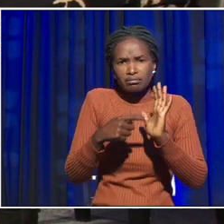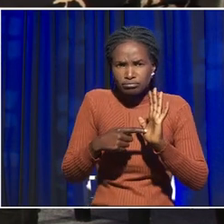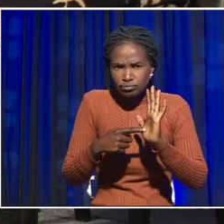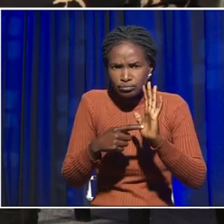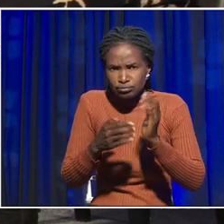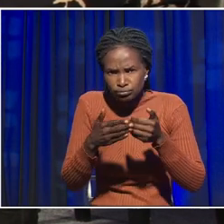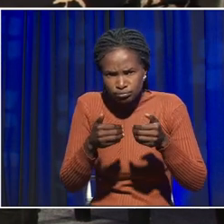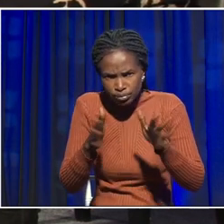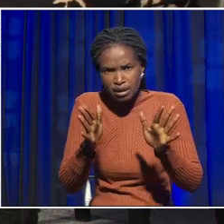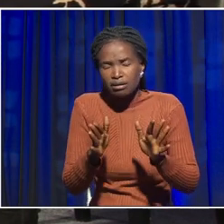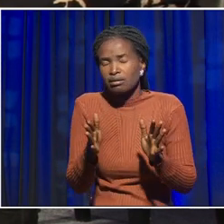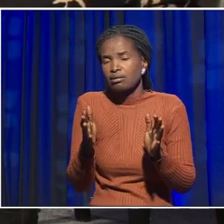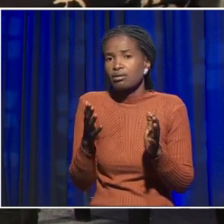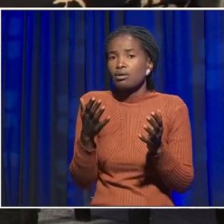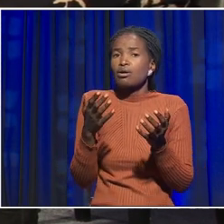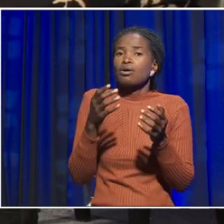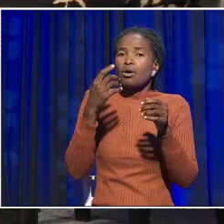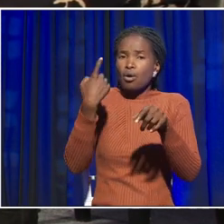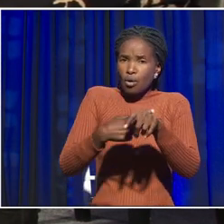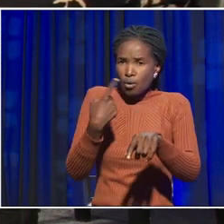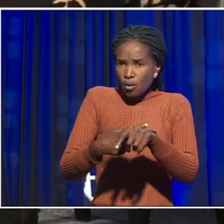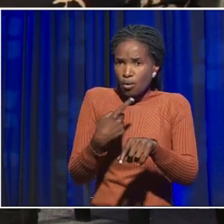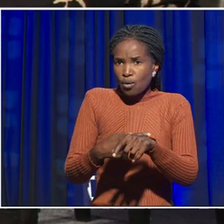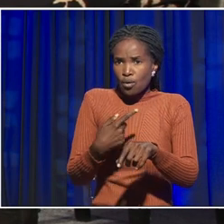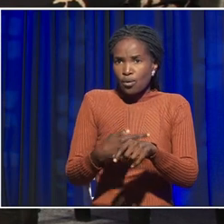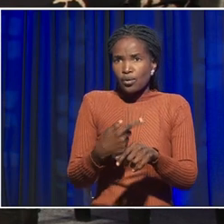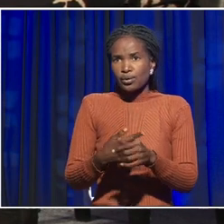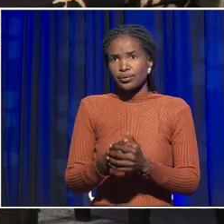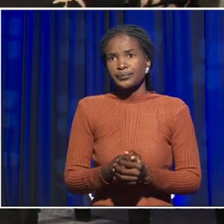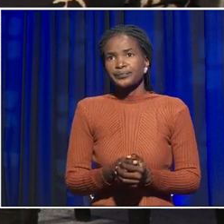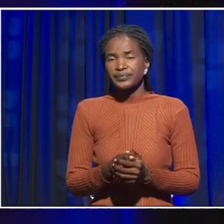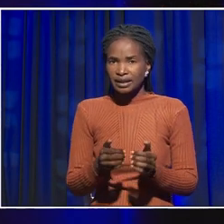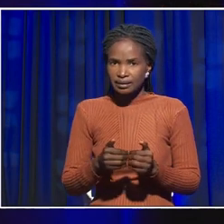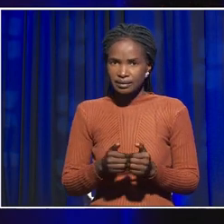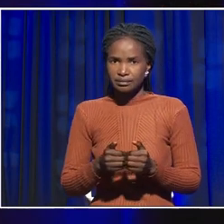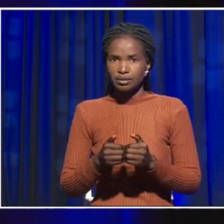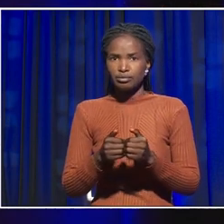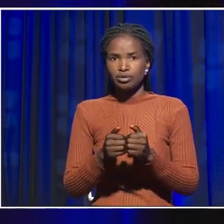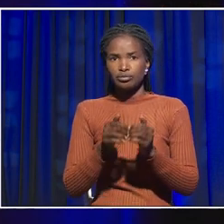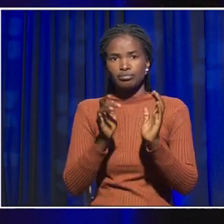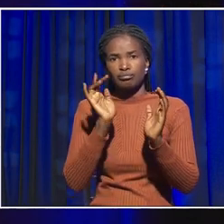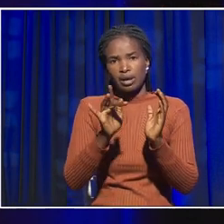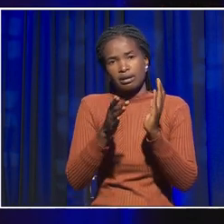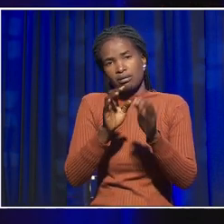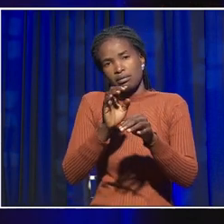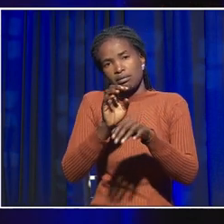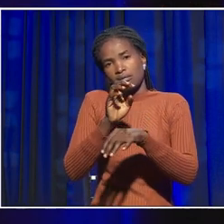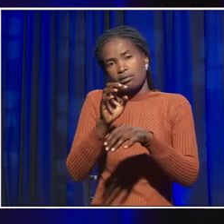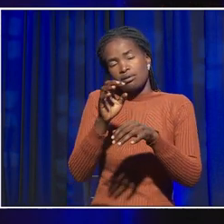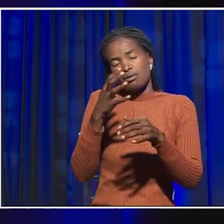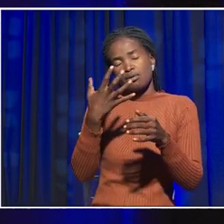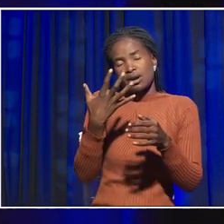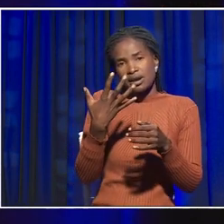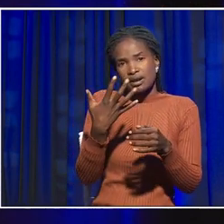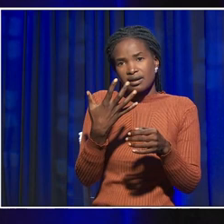to have the live one. Of course, you can always click on the show, which you will find